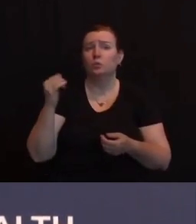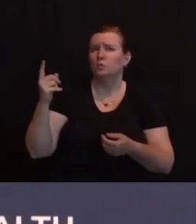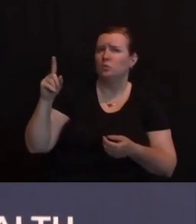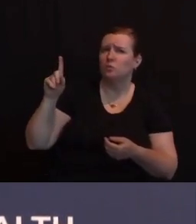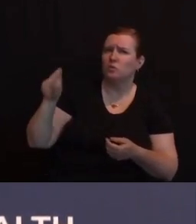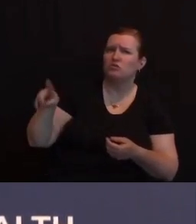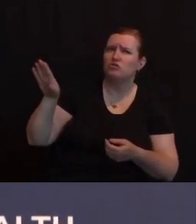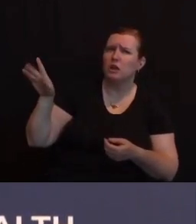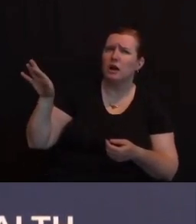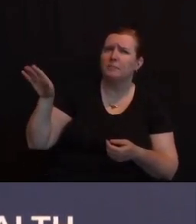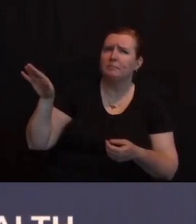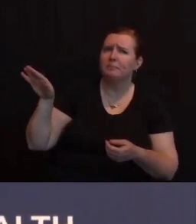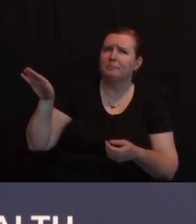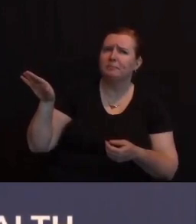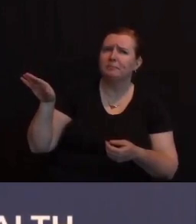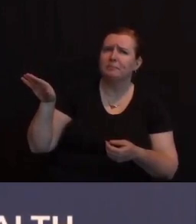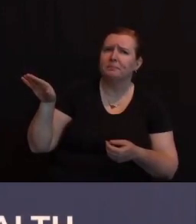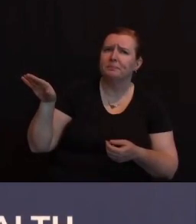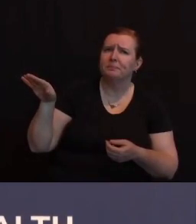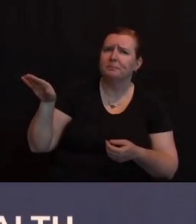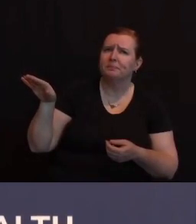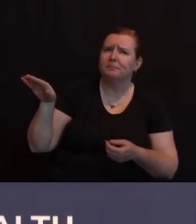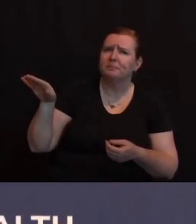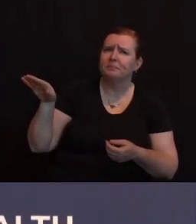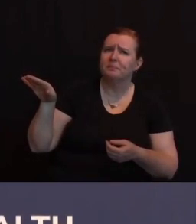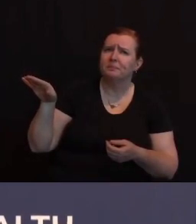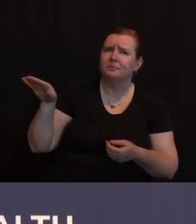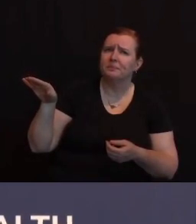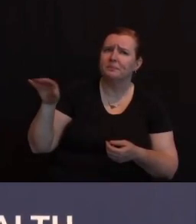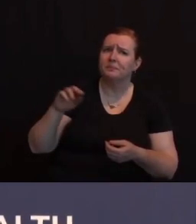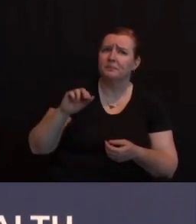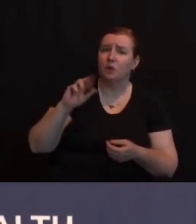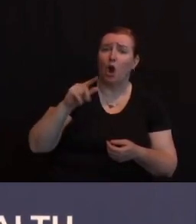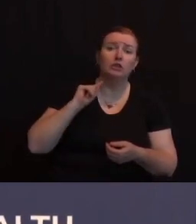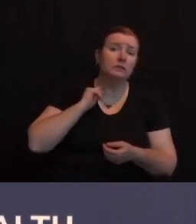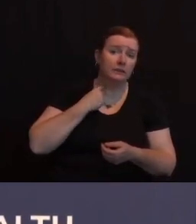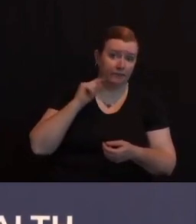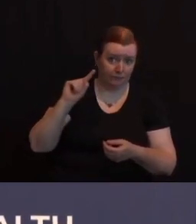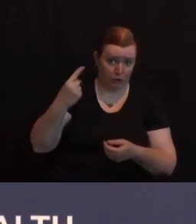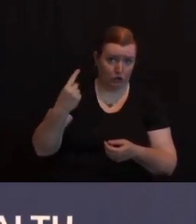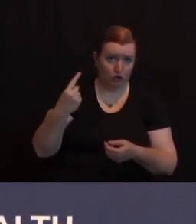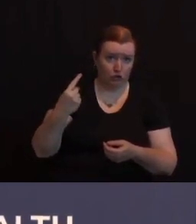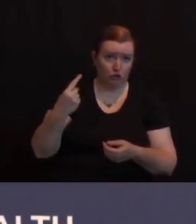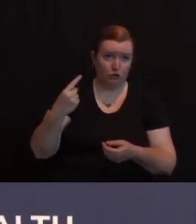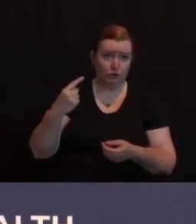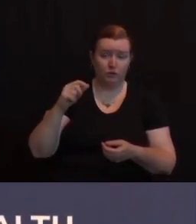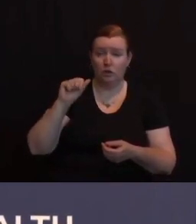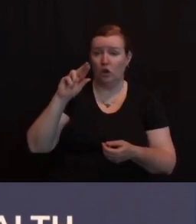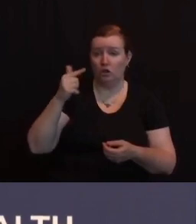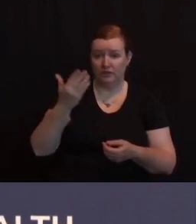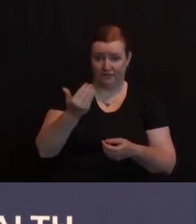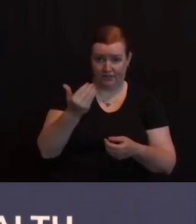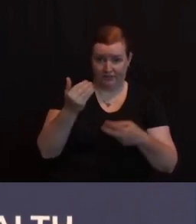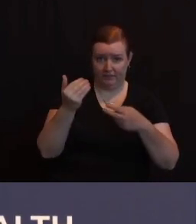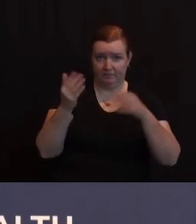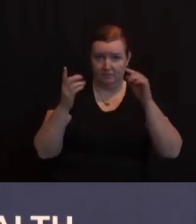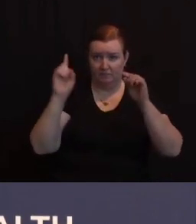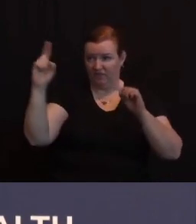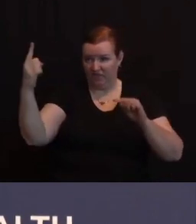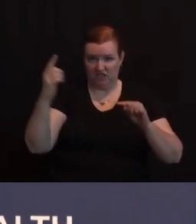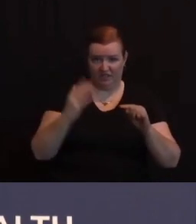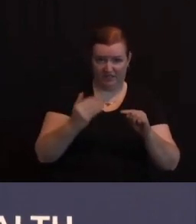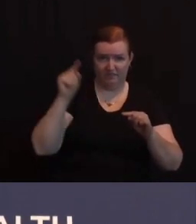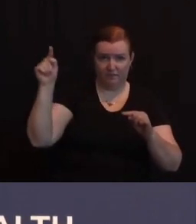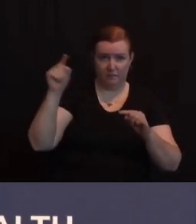pretty significant difference between August 1st and August 15th for a decision. Does that move you towards an earlier decision in any way, or are